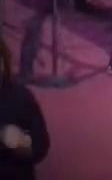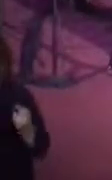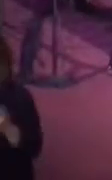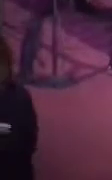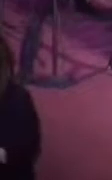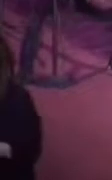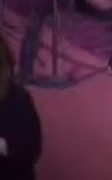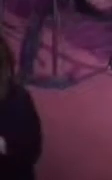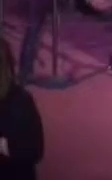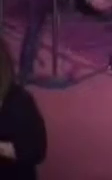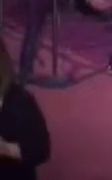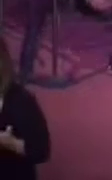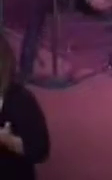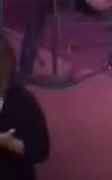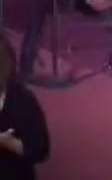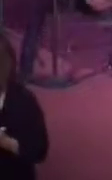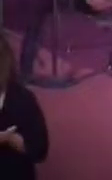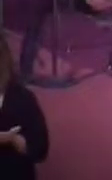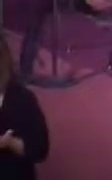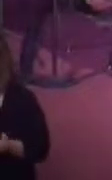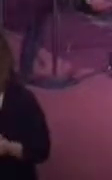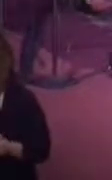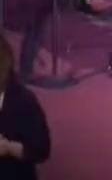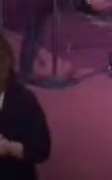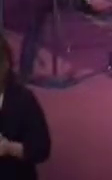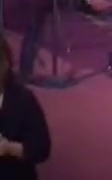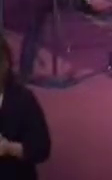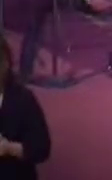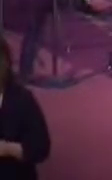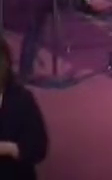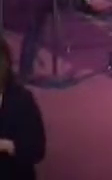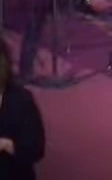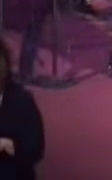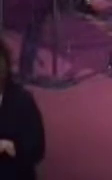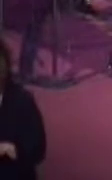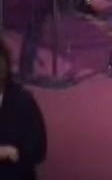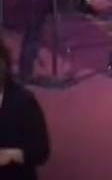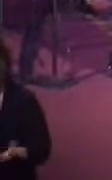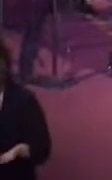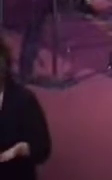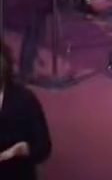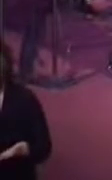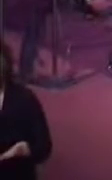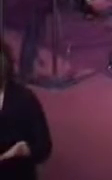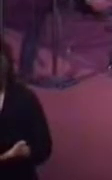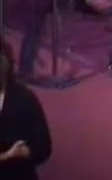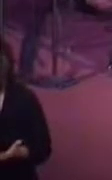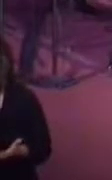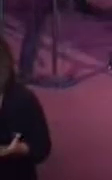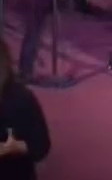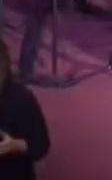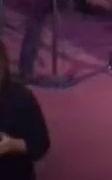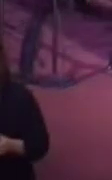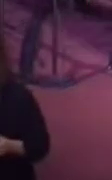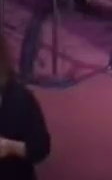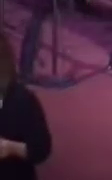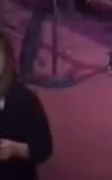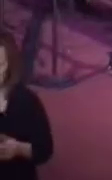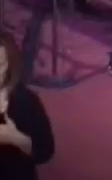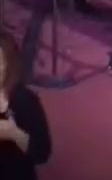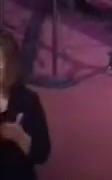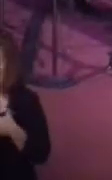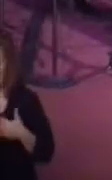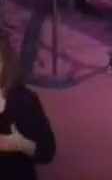situation. It's not that easy. Daniel is in a nation that it really doesn't matter whether or not he wants religious liberty. He's going to